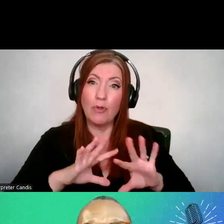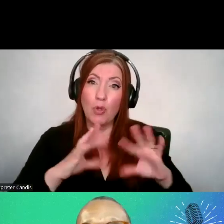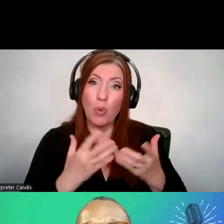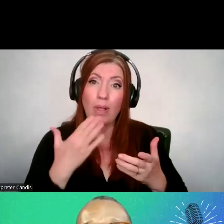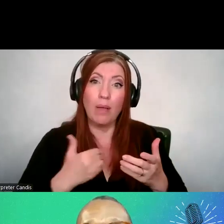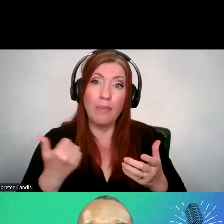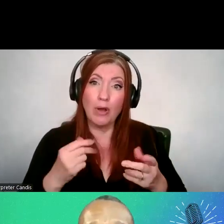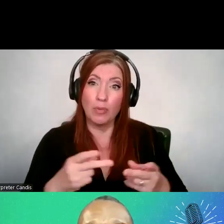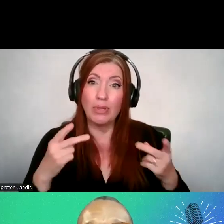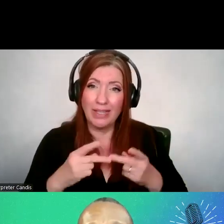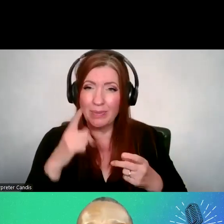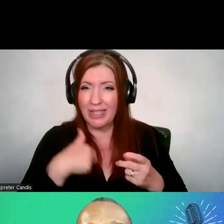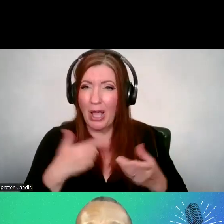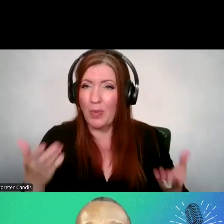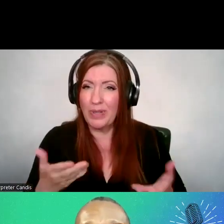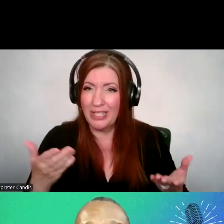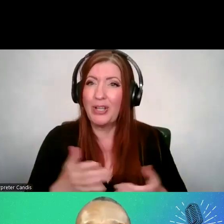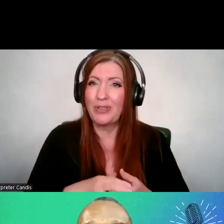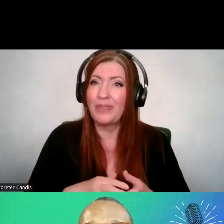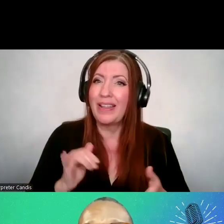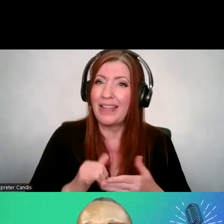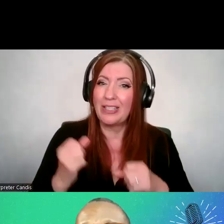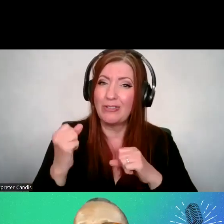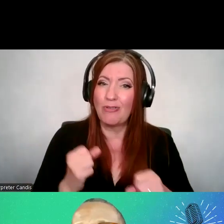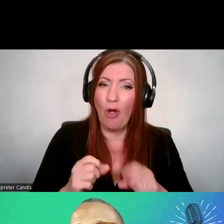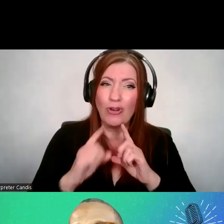having been here. And that is Strong